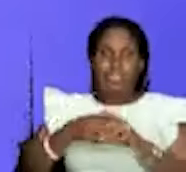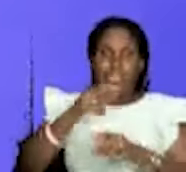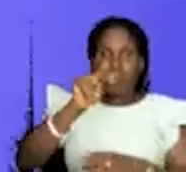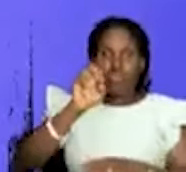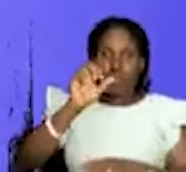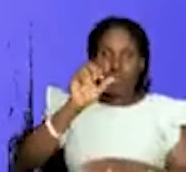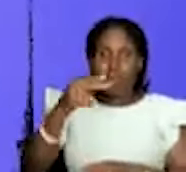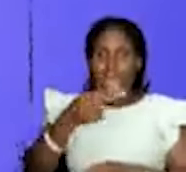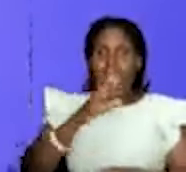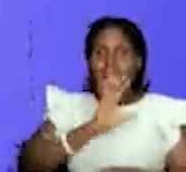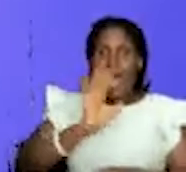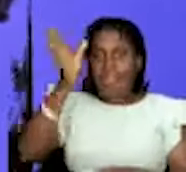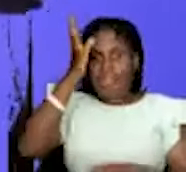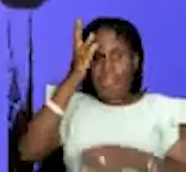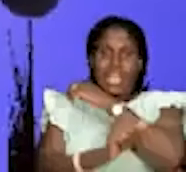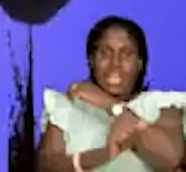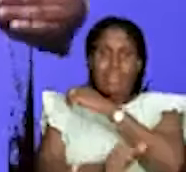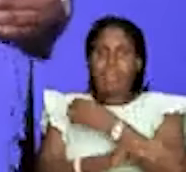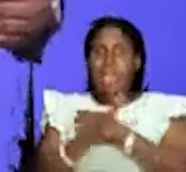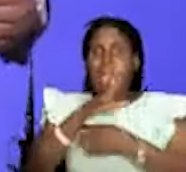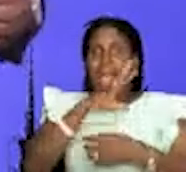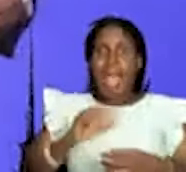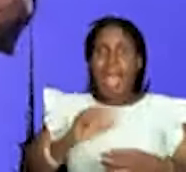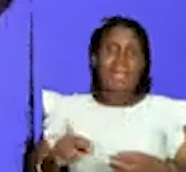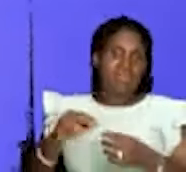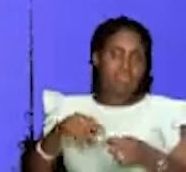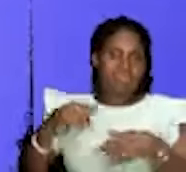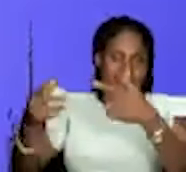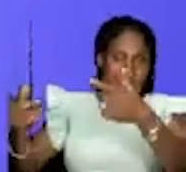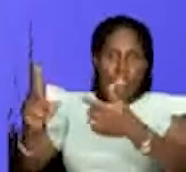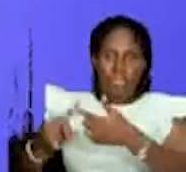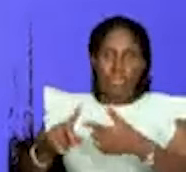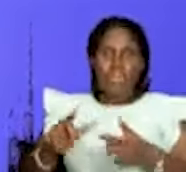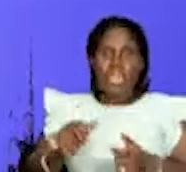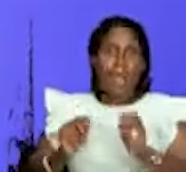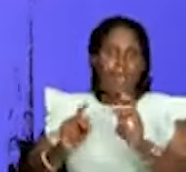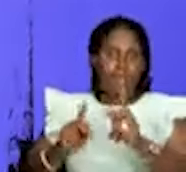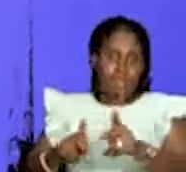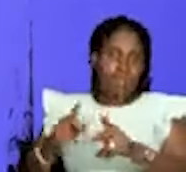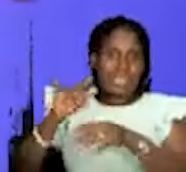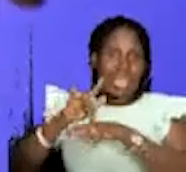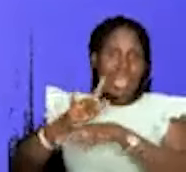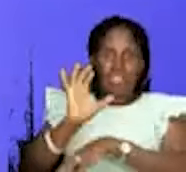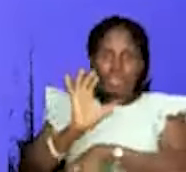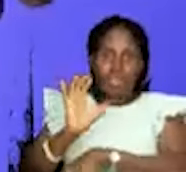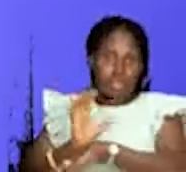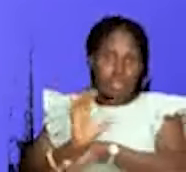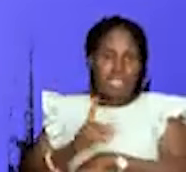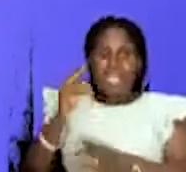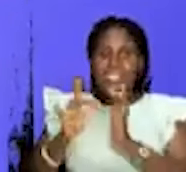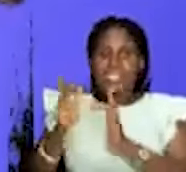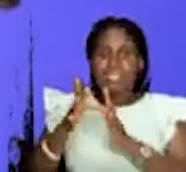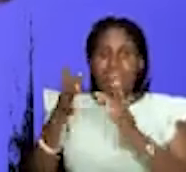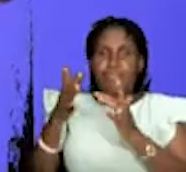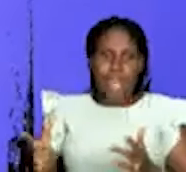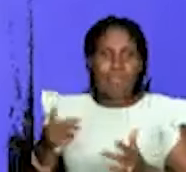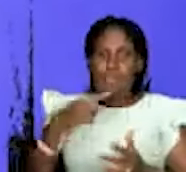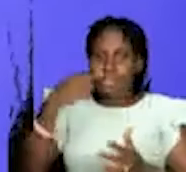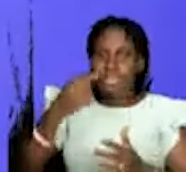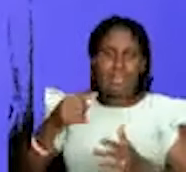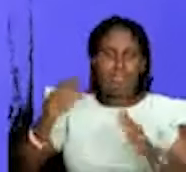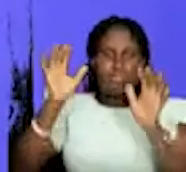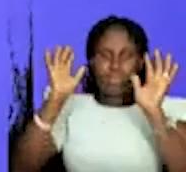down the line to the apostles, the early church, the Bible credits supernatural happenings and manifestations in the